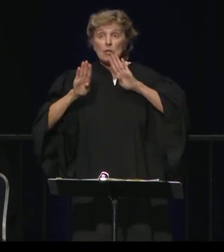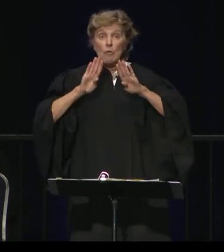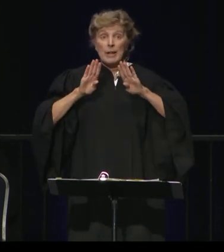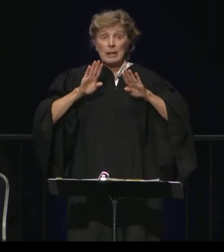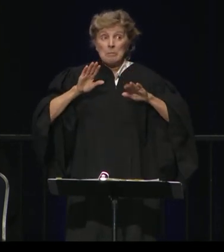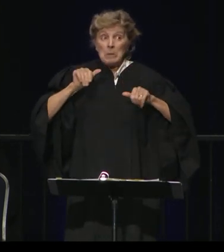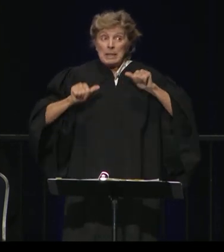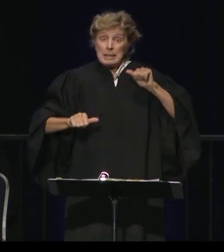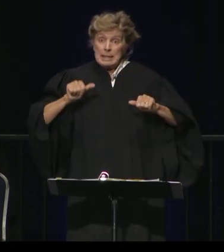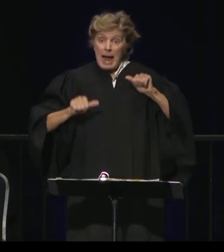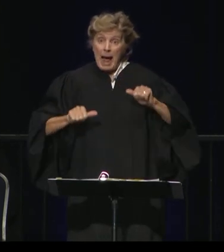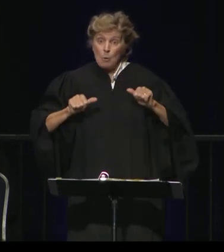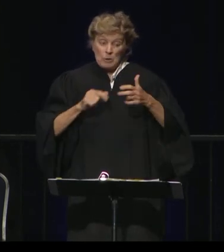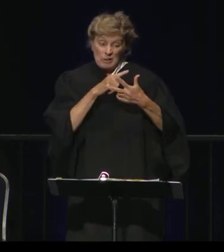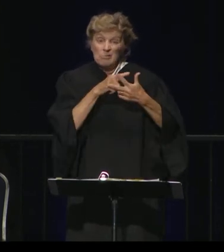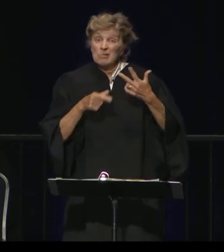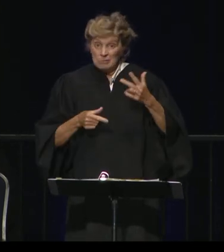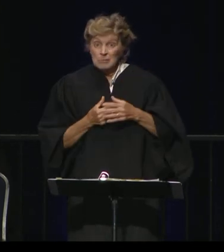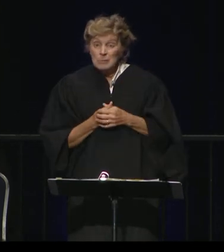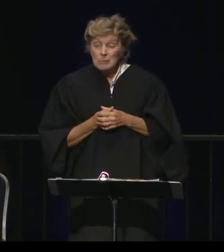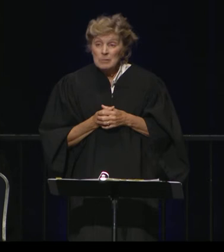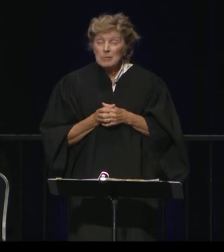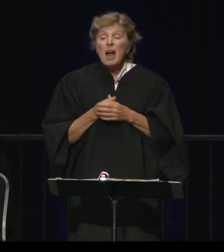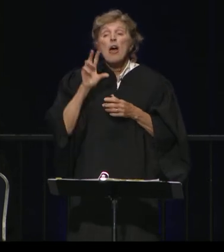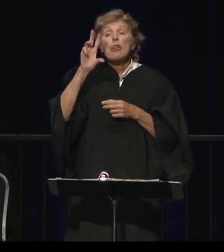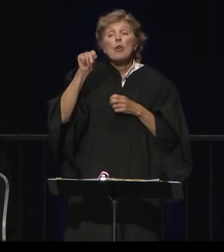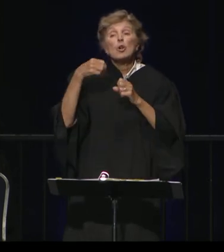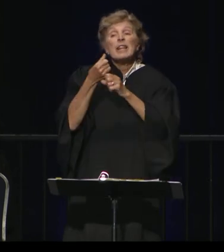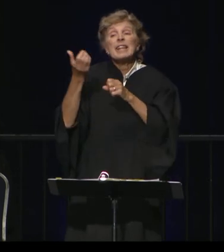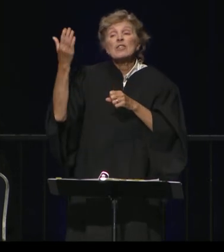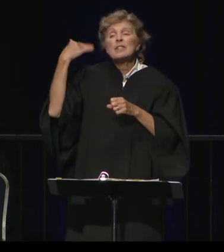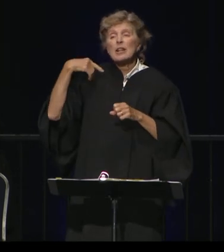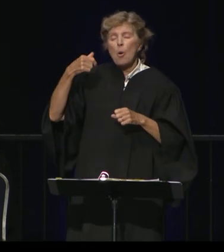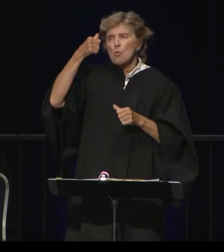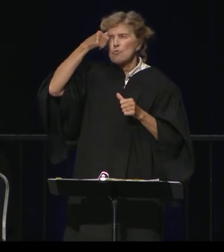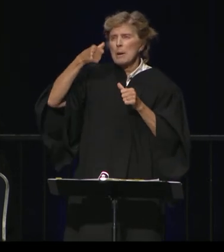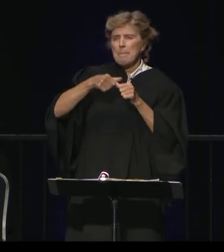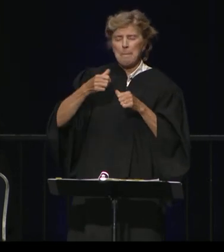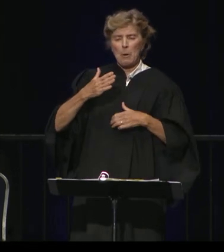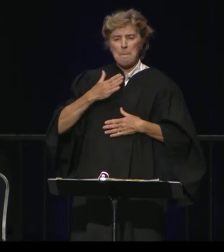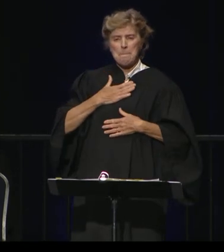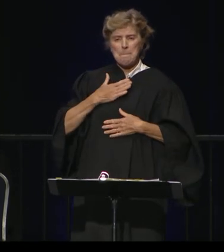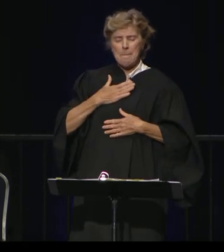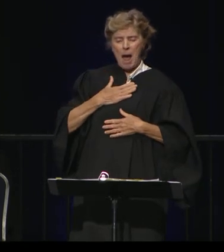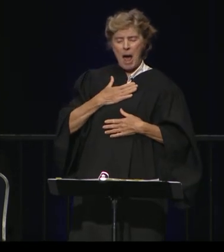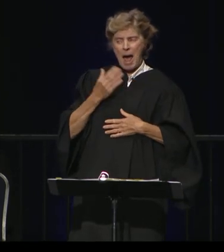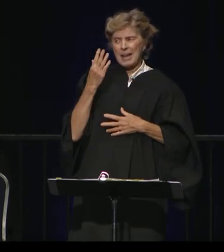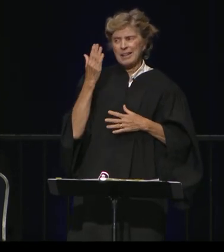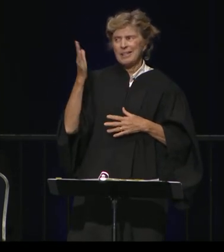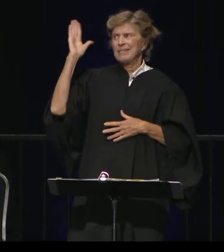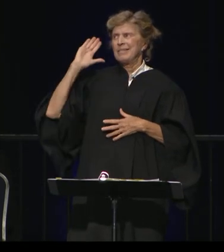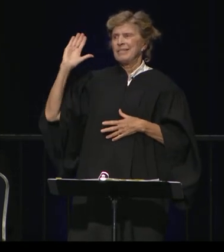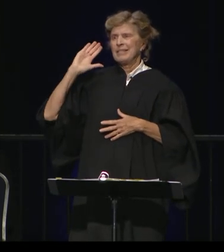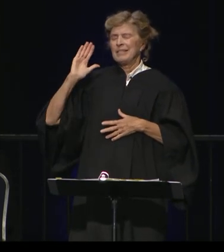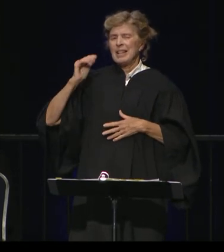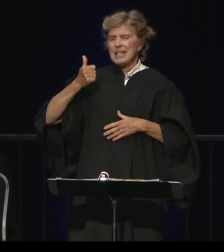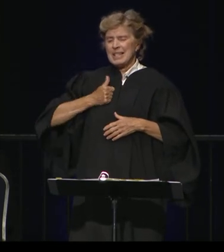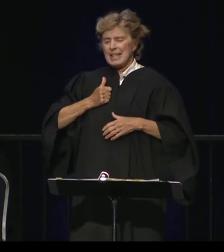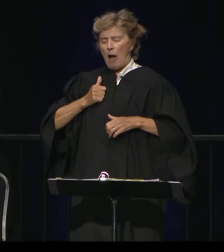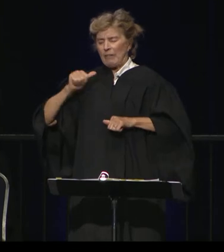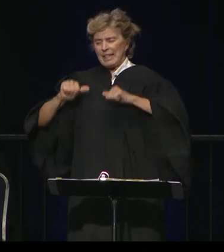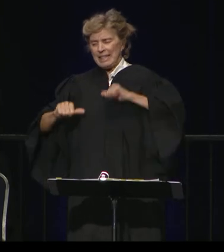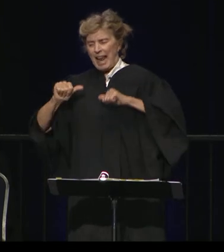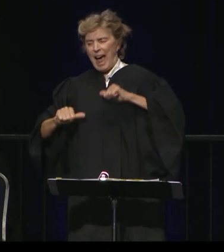ahead. And more than 30 years ago, I can remember my own moments of more self-doubt than frustration,